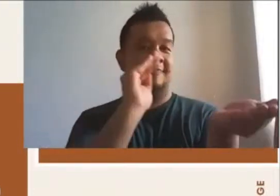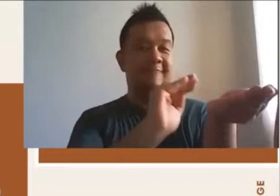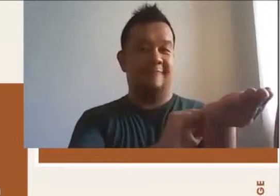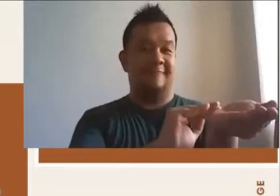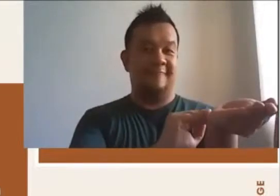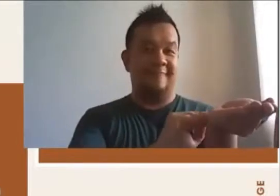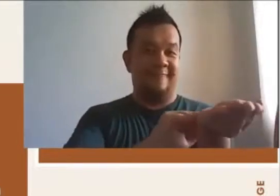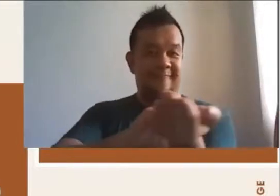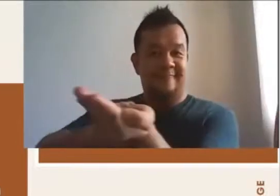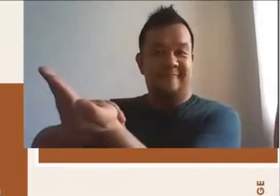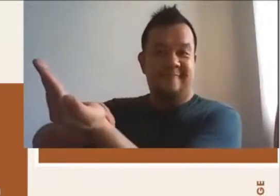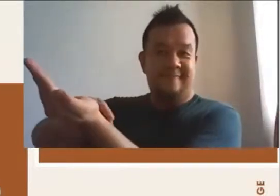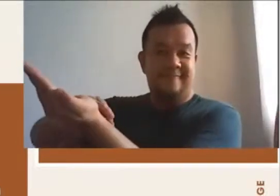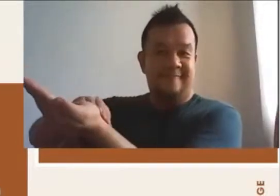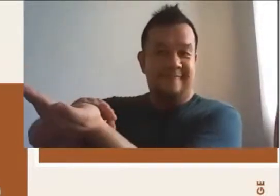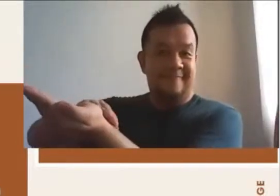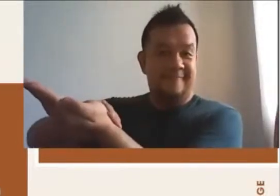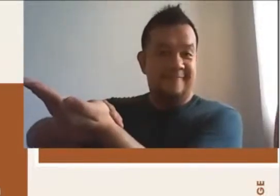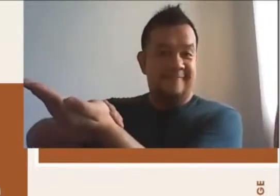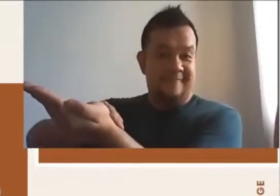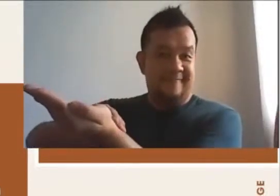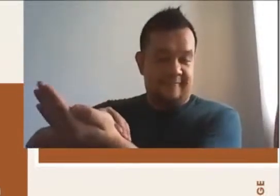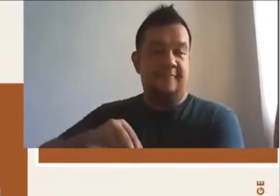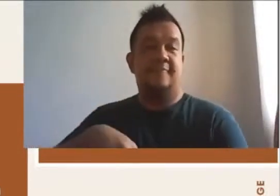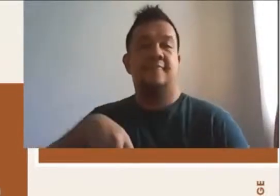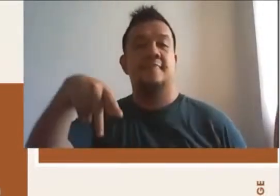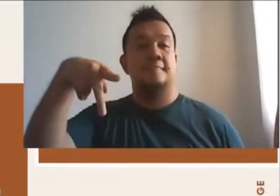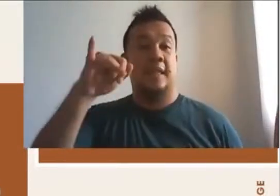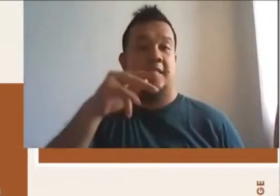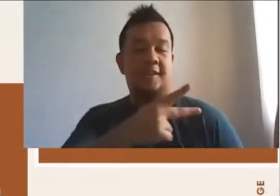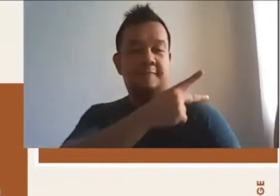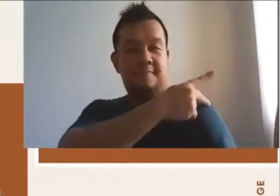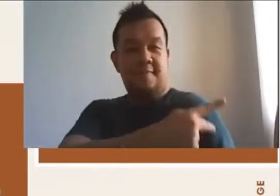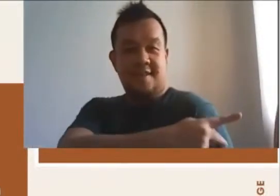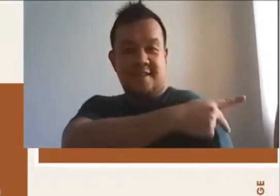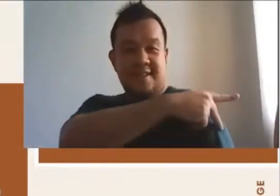Patient is a letter P, similar to hospital.